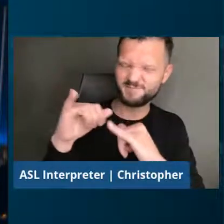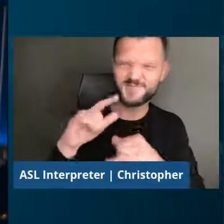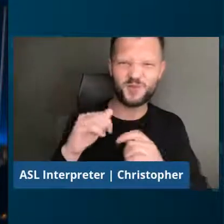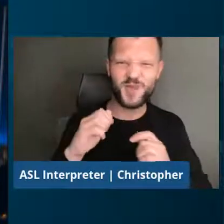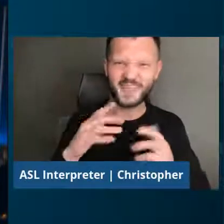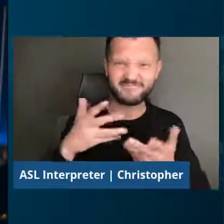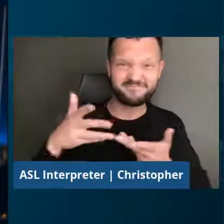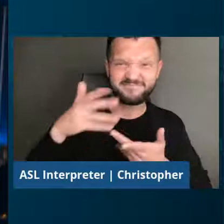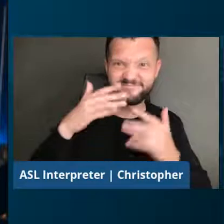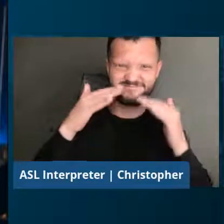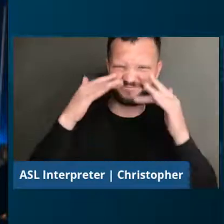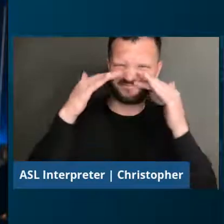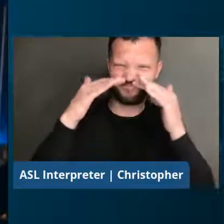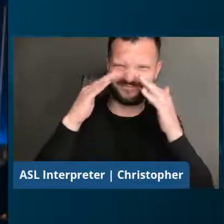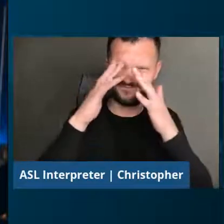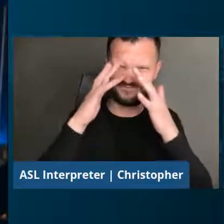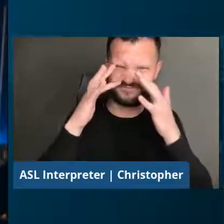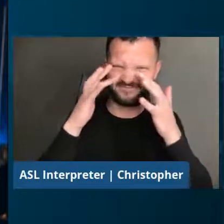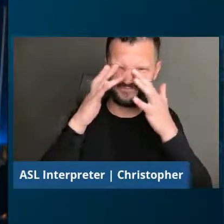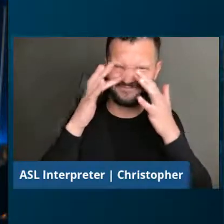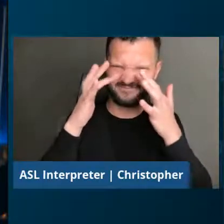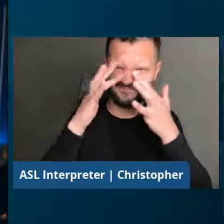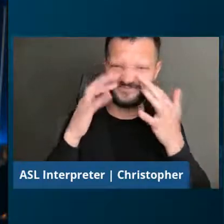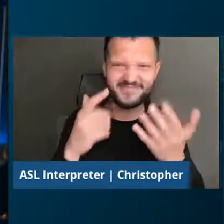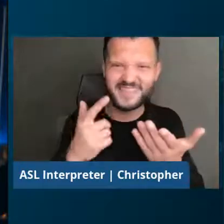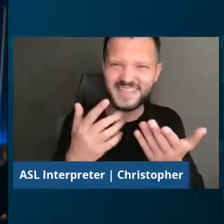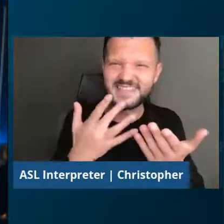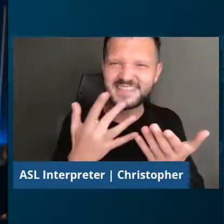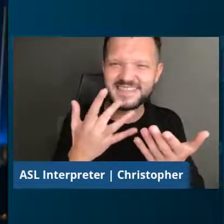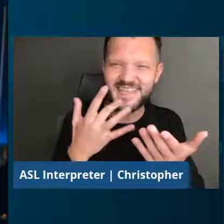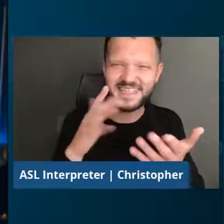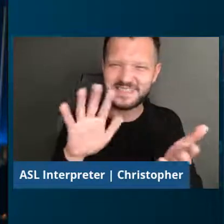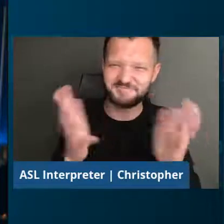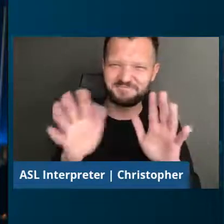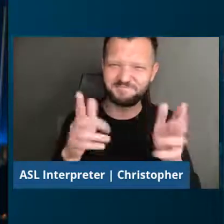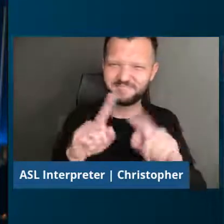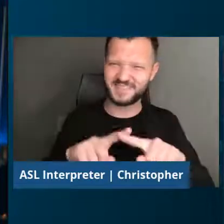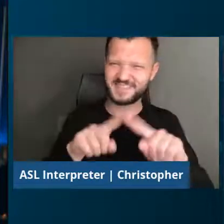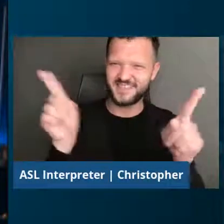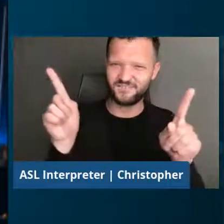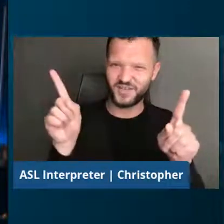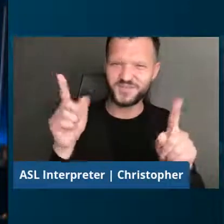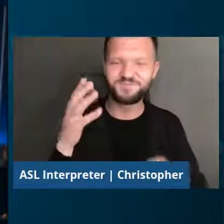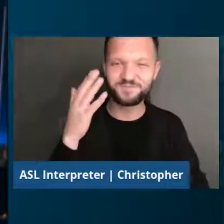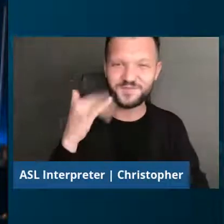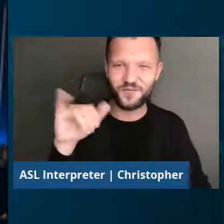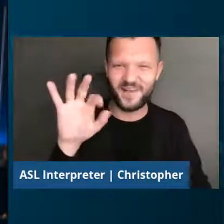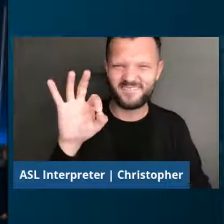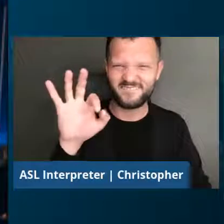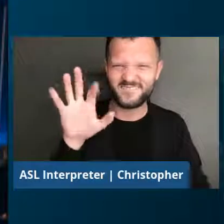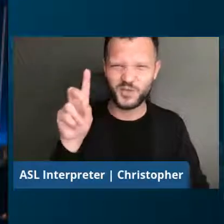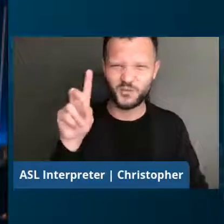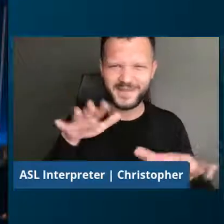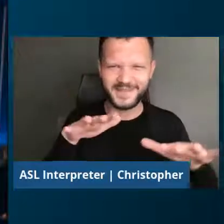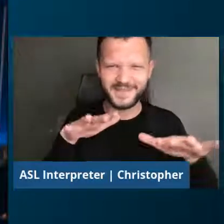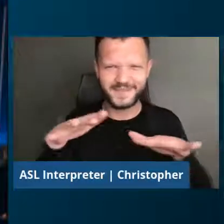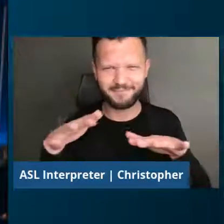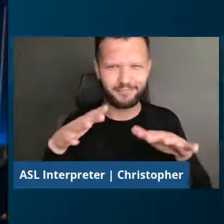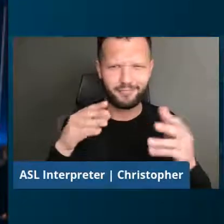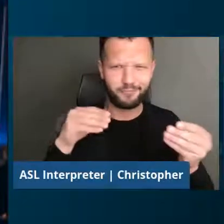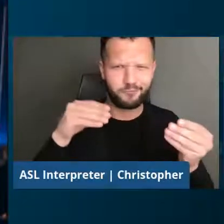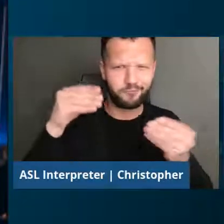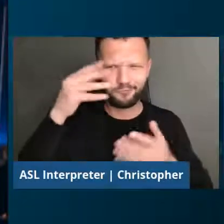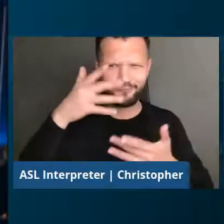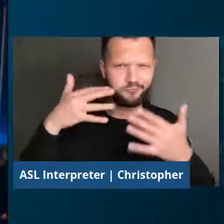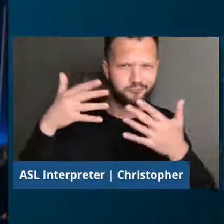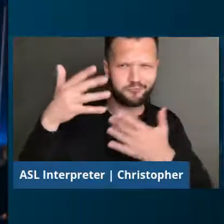your taste buds actually get affected by that fluid shift. That's what they call it, fluid shift. So astronauts apparently really love